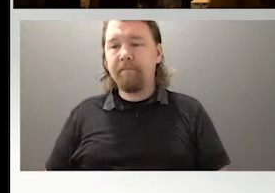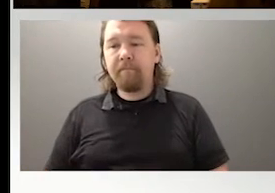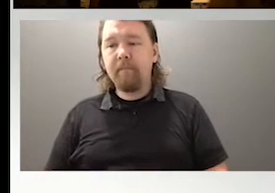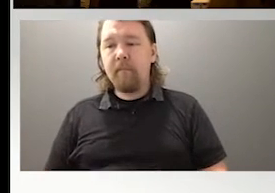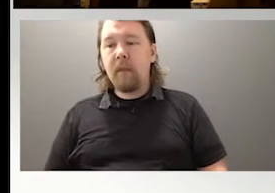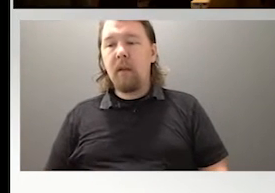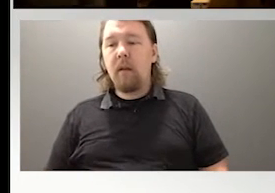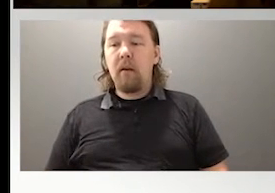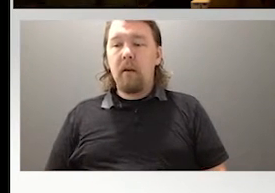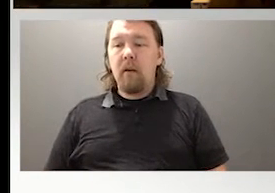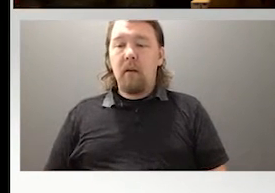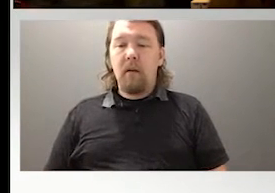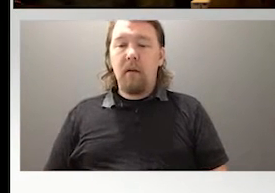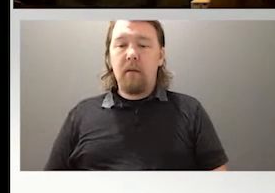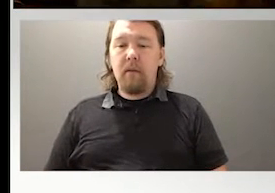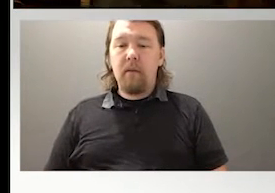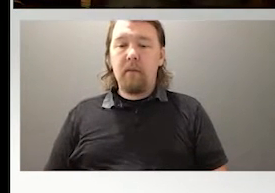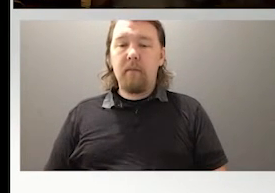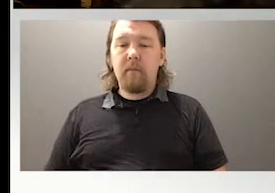So,